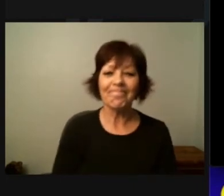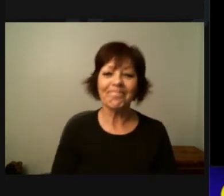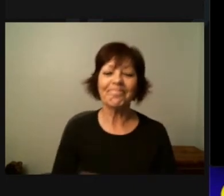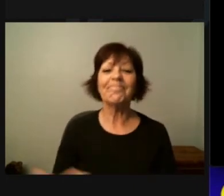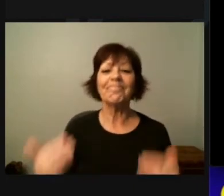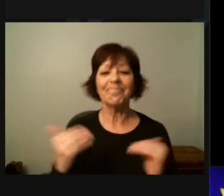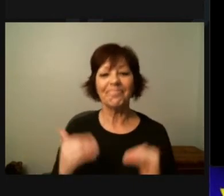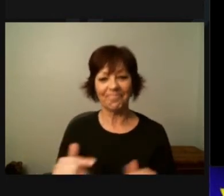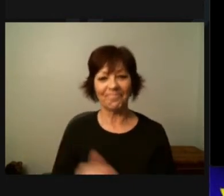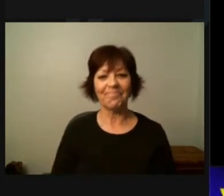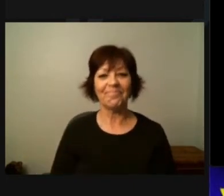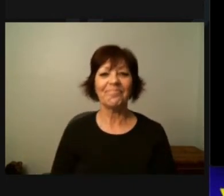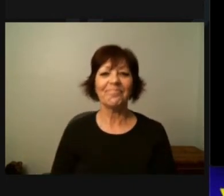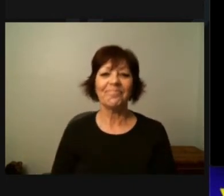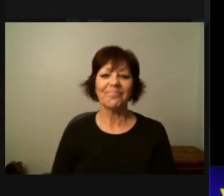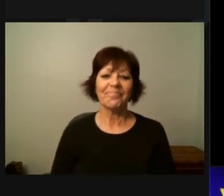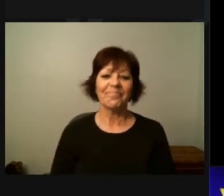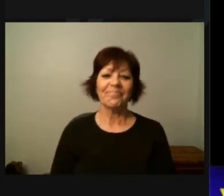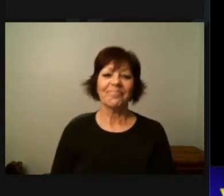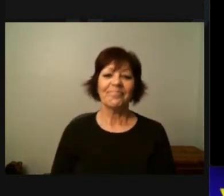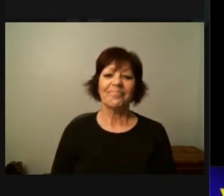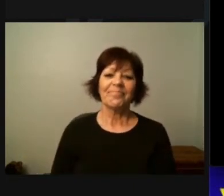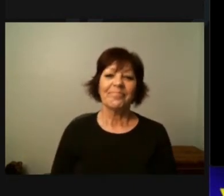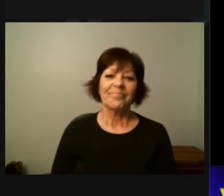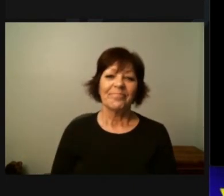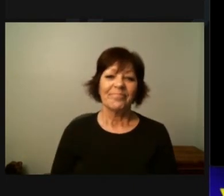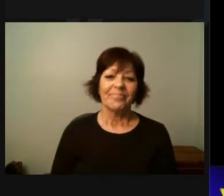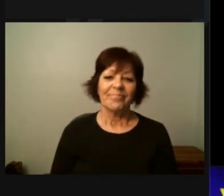Next slide, please.